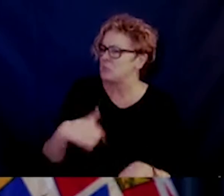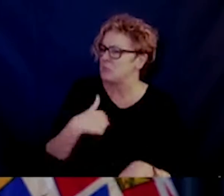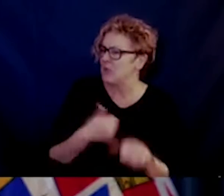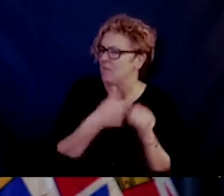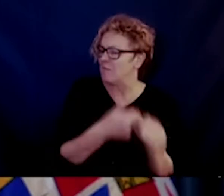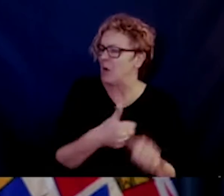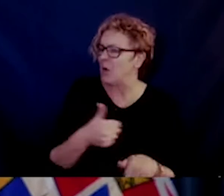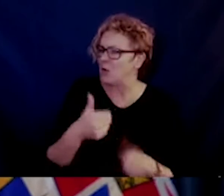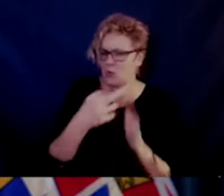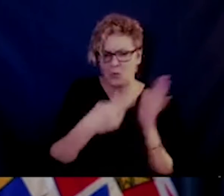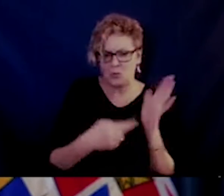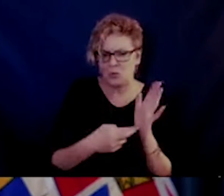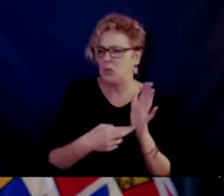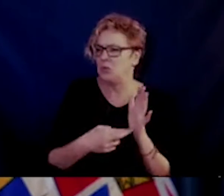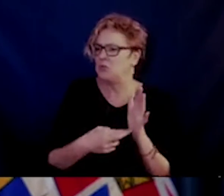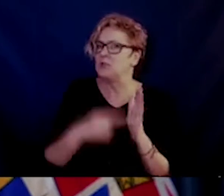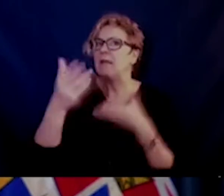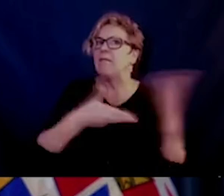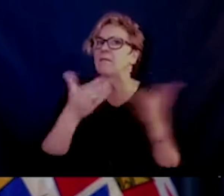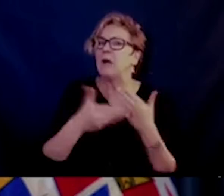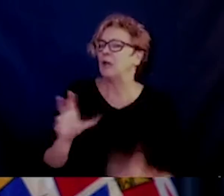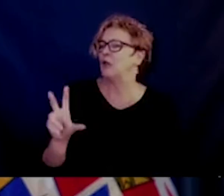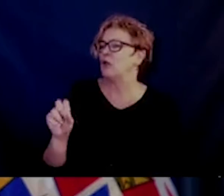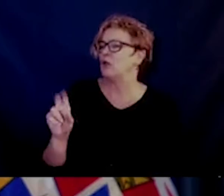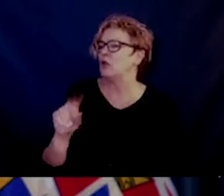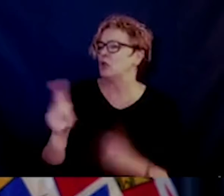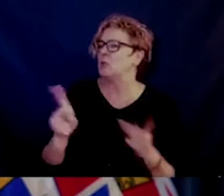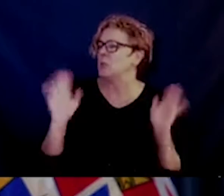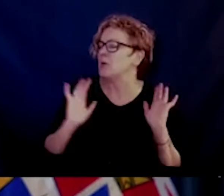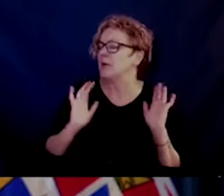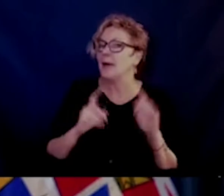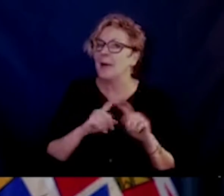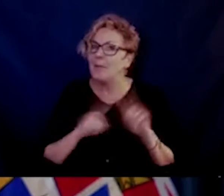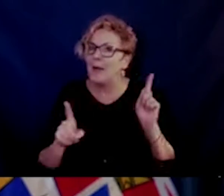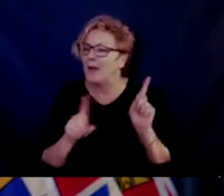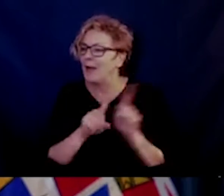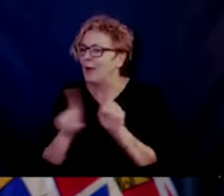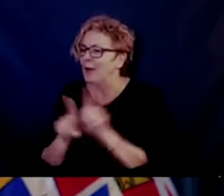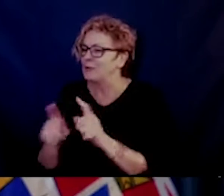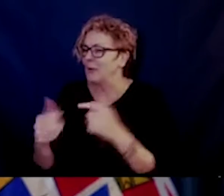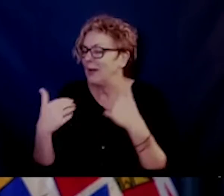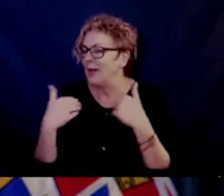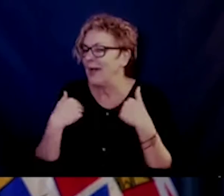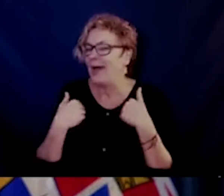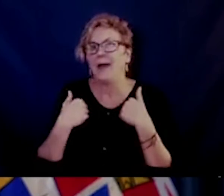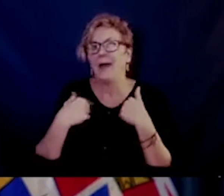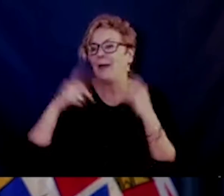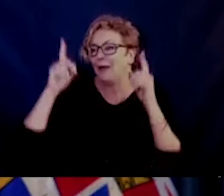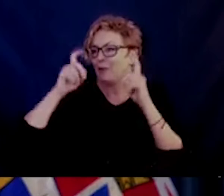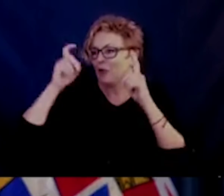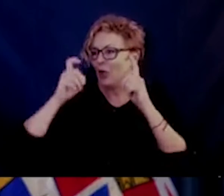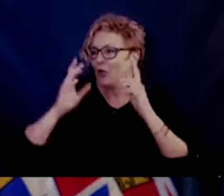guests, but then they have photographers and DJs and caterers and musicians and whoever else they feel